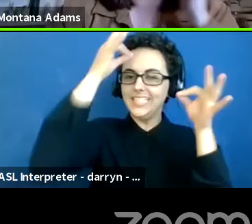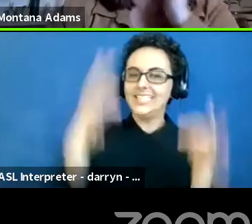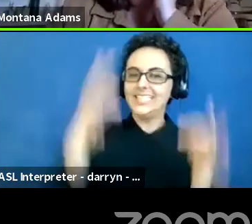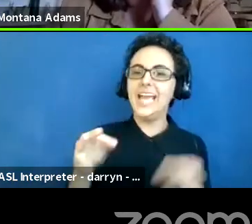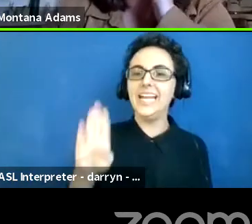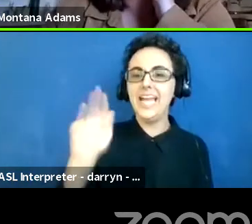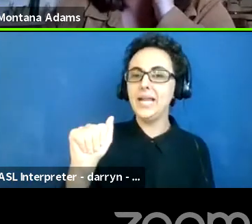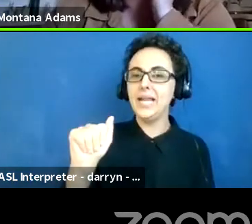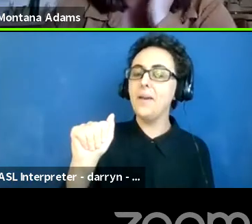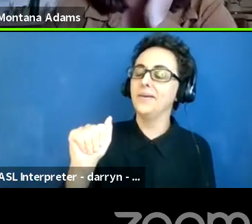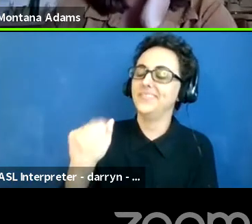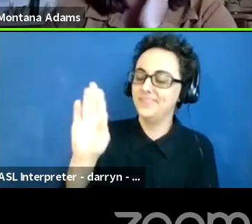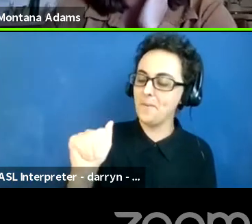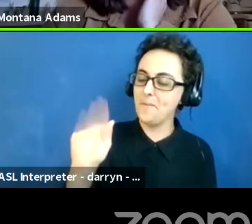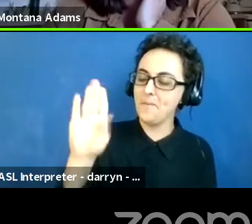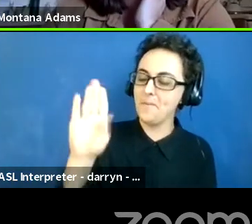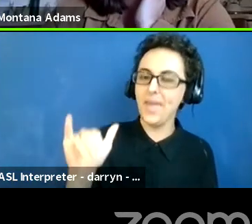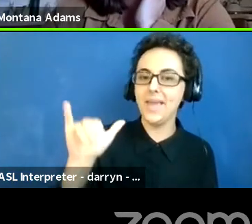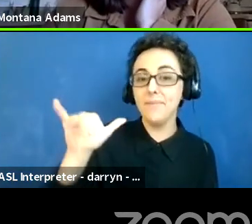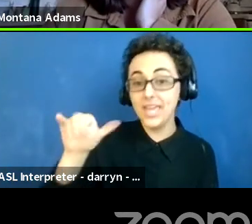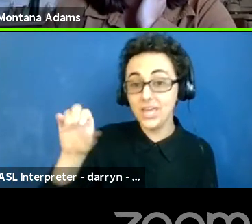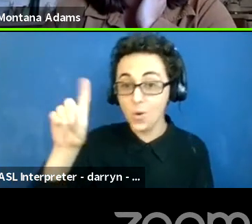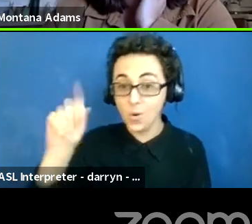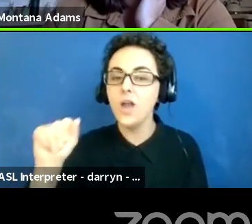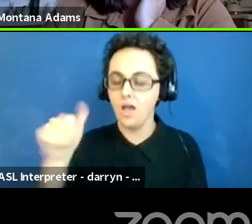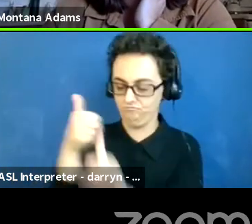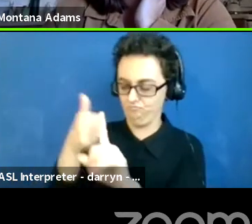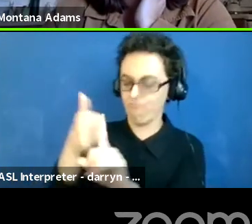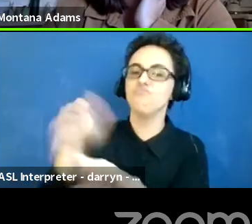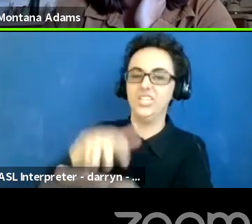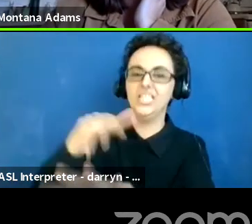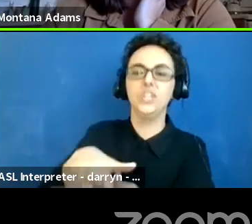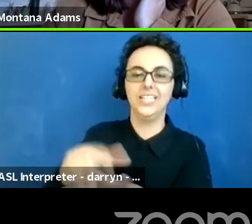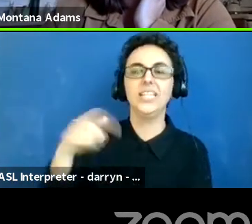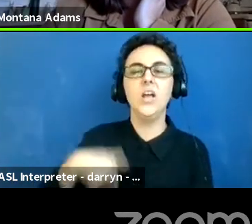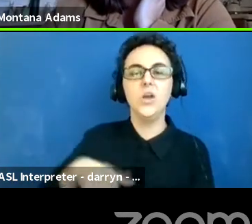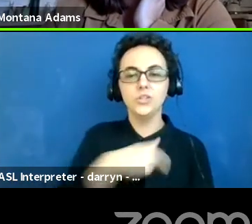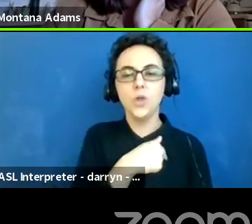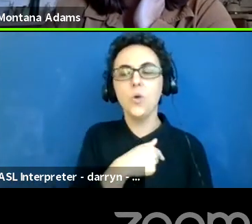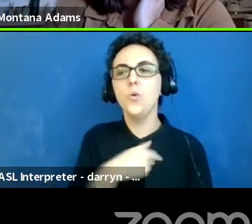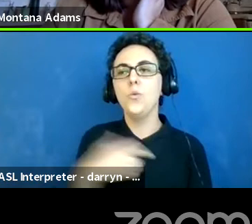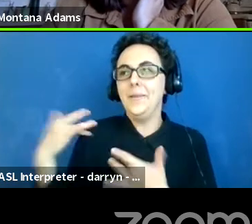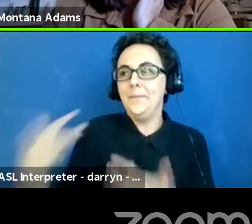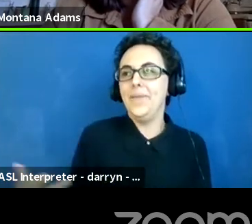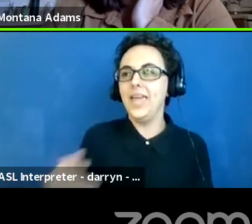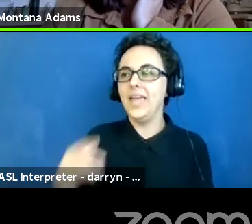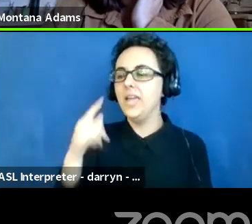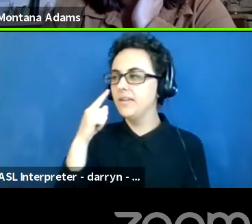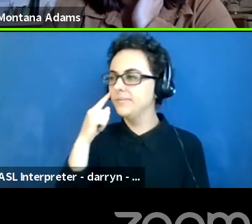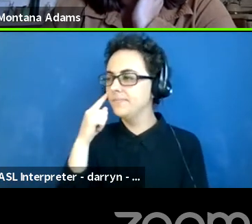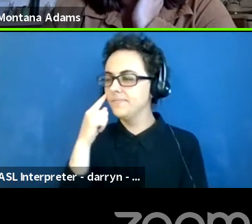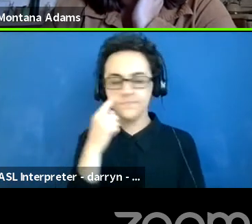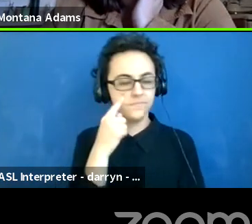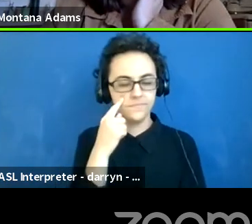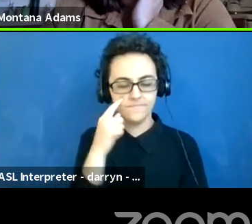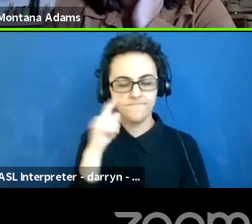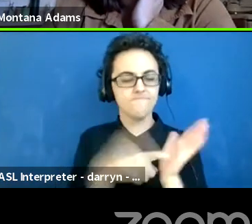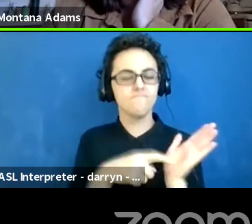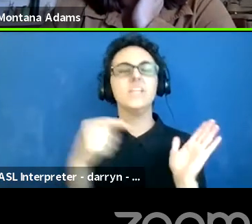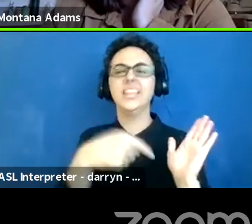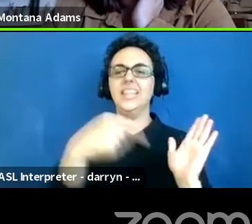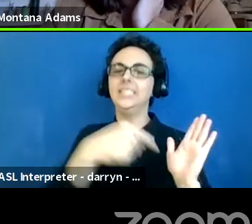like a collective thing that we decide to do, you know, we decide to bring forward to our narrative, which kind of connects